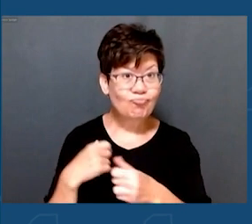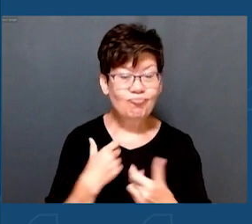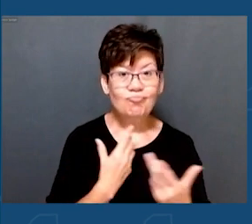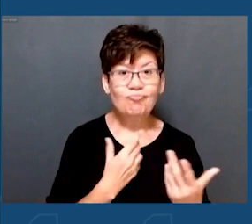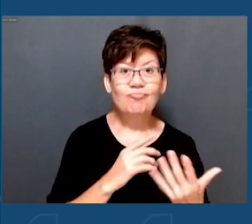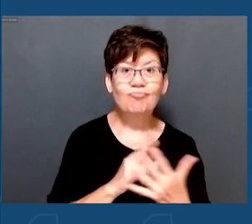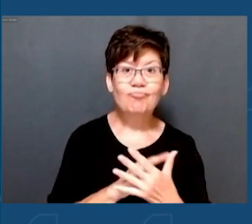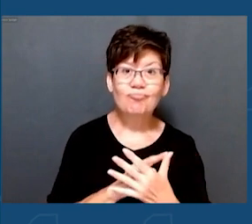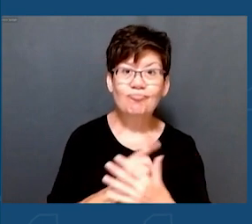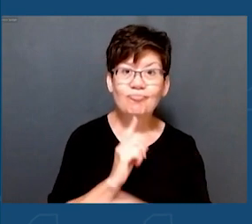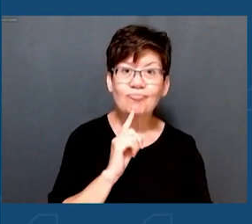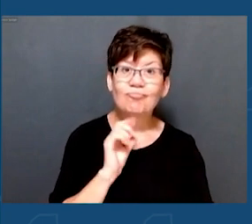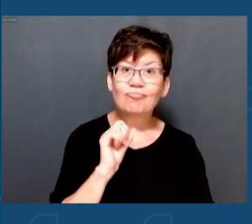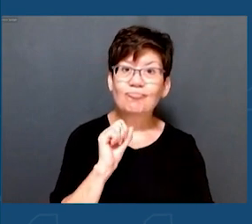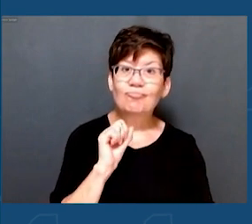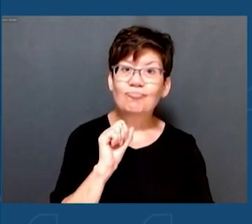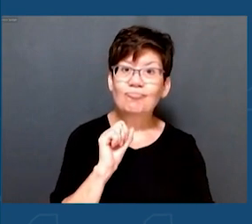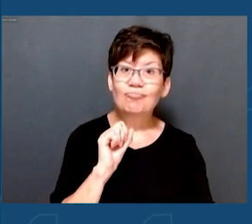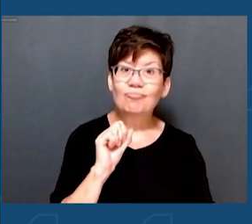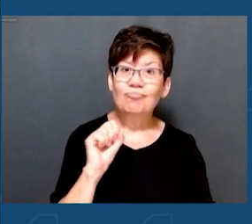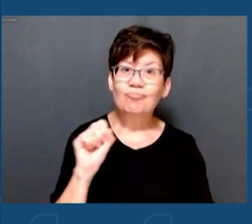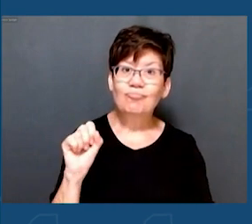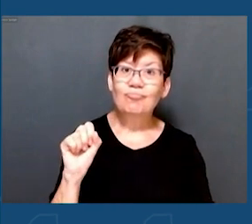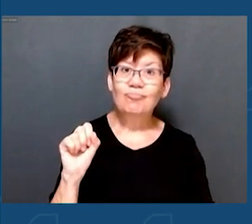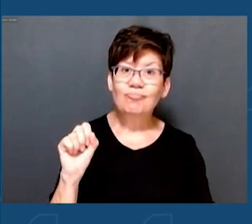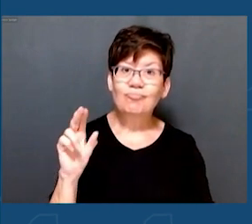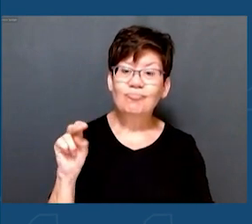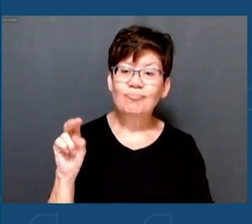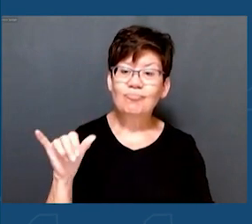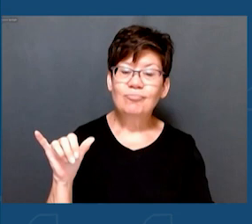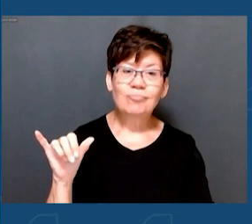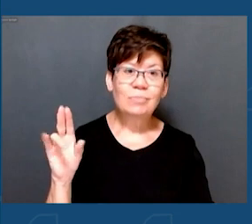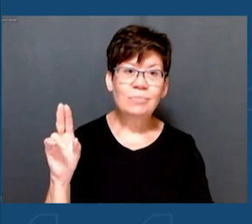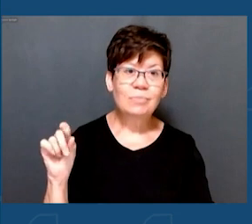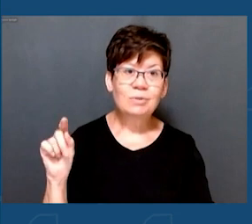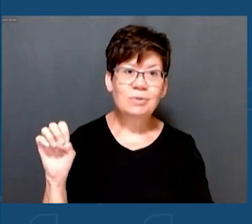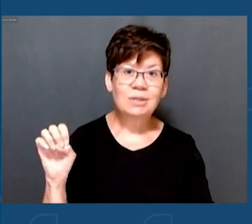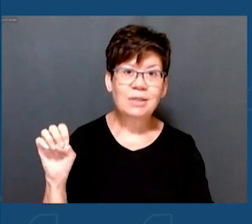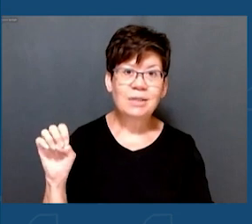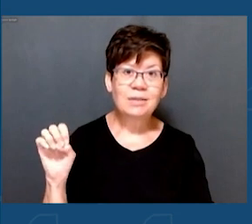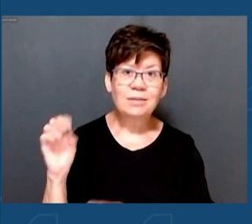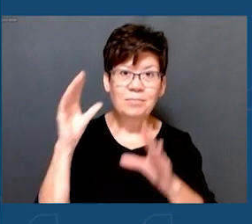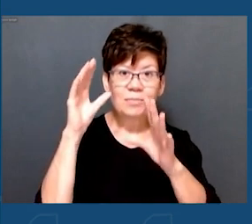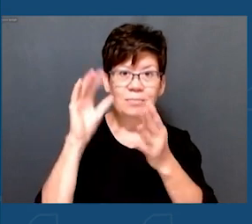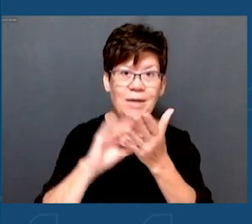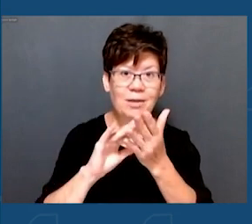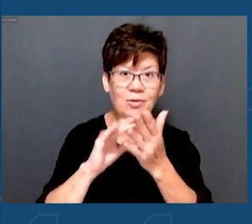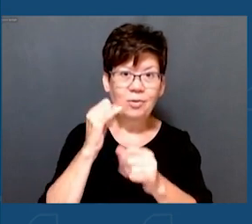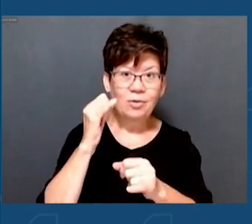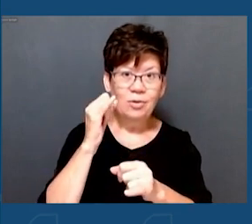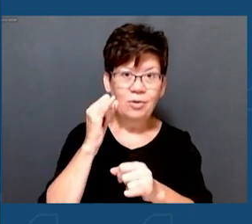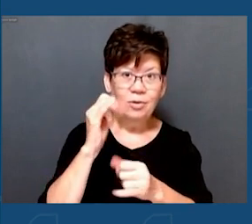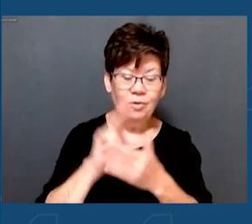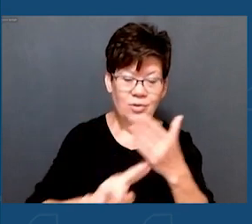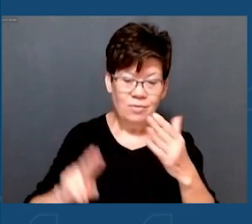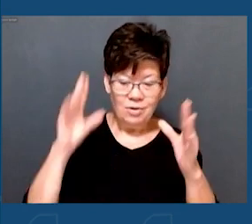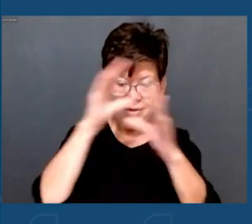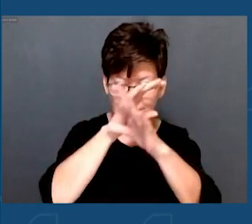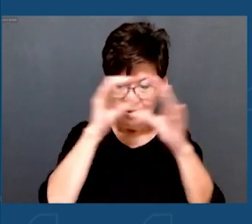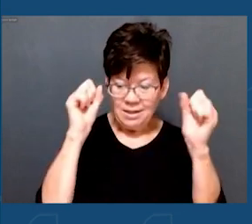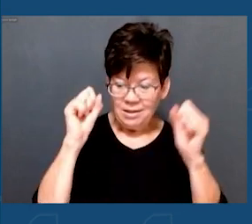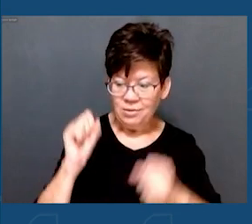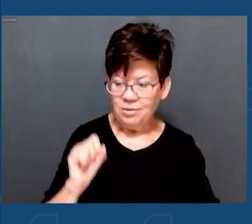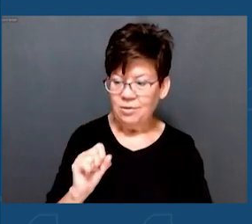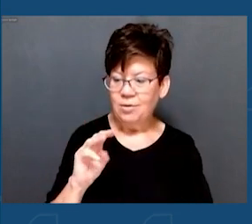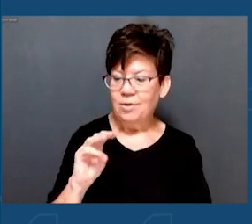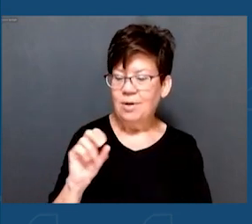and foremost, SUNY Upstate Medical University President, Dr. Mantosh Dewan, for